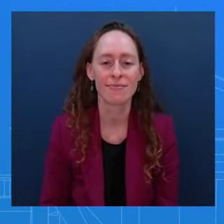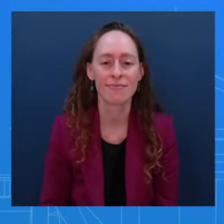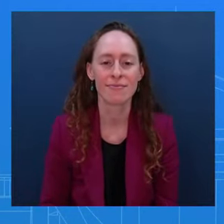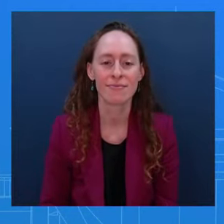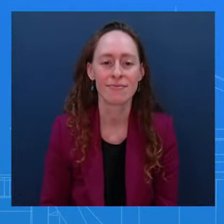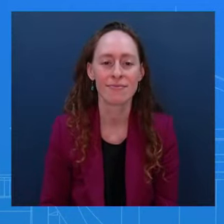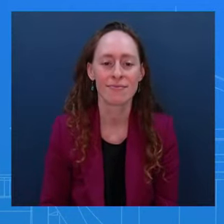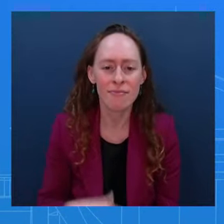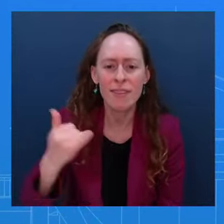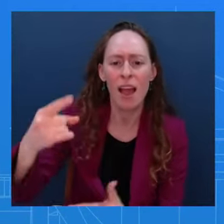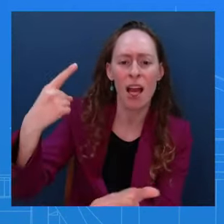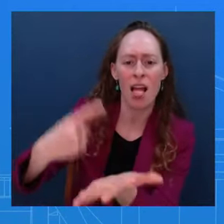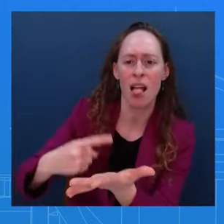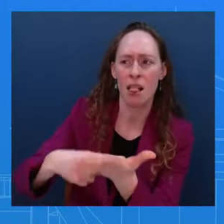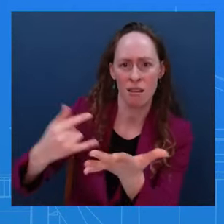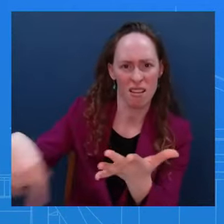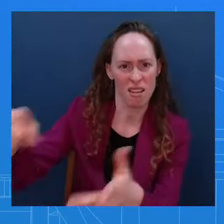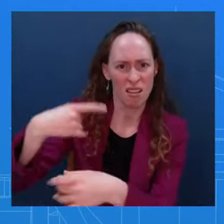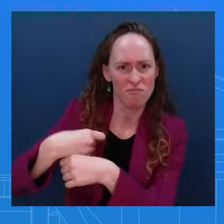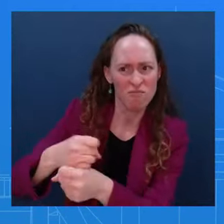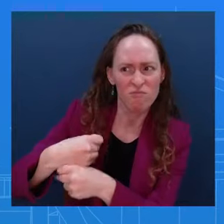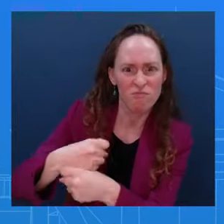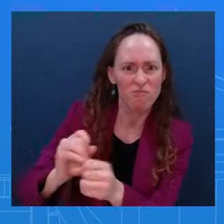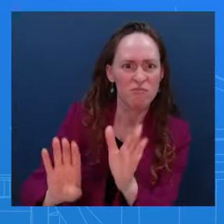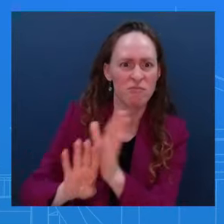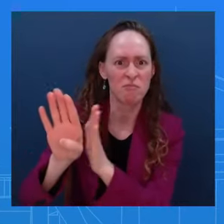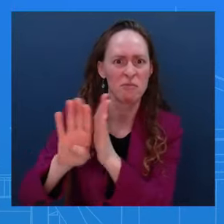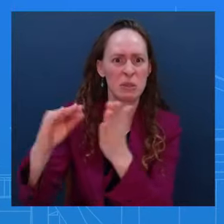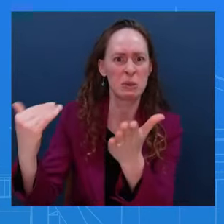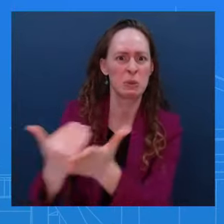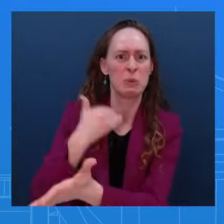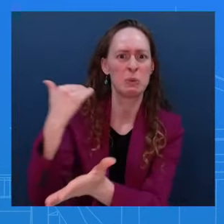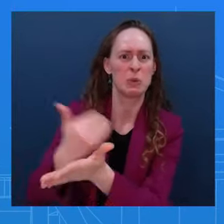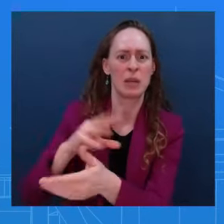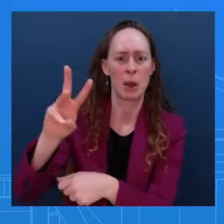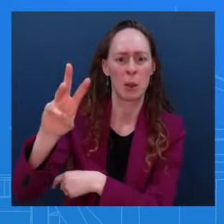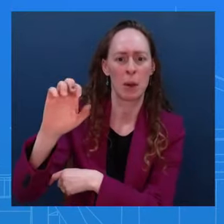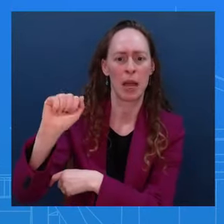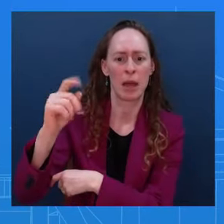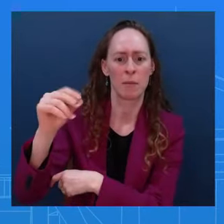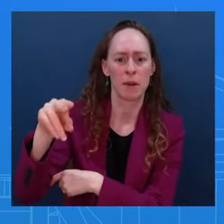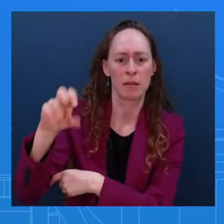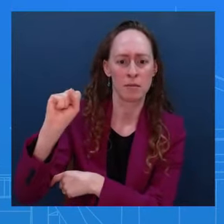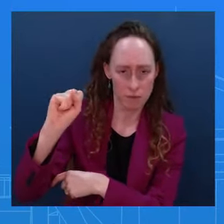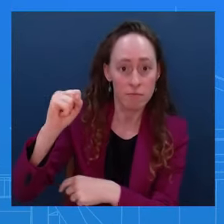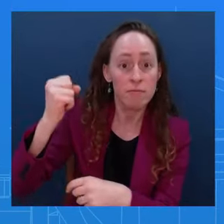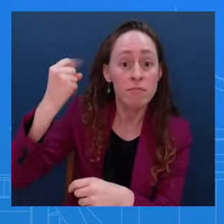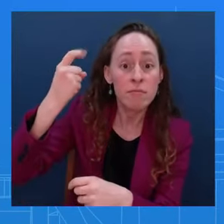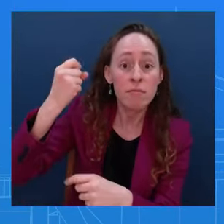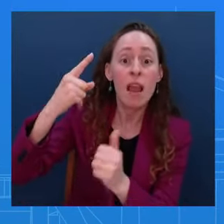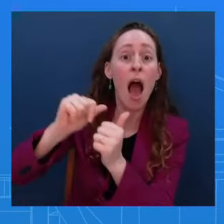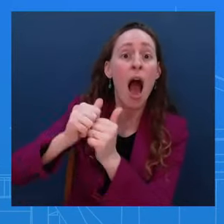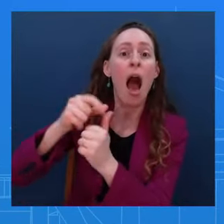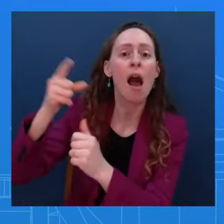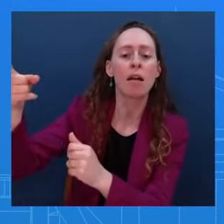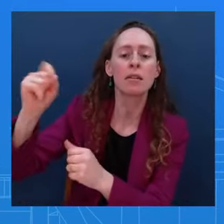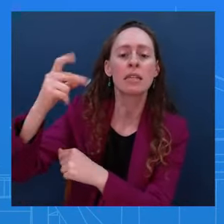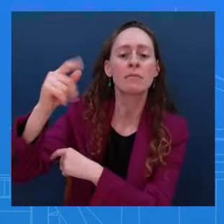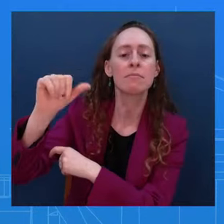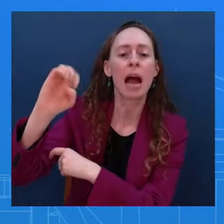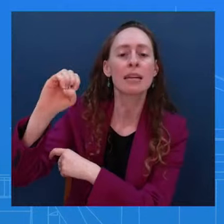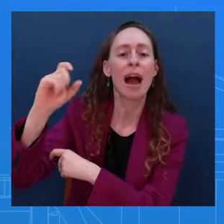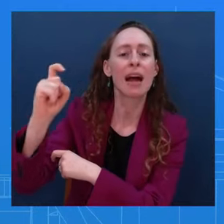the use of satellite U.S. launch satellites from SpaceX for by Ukraine Starlink